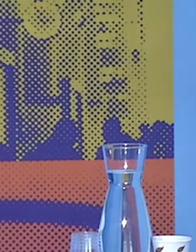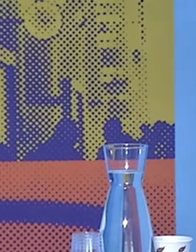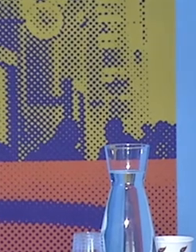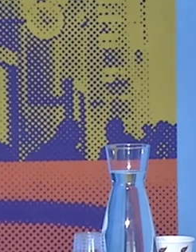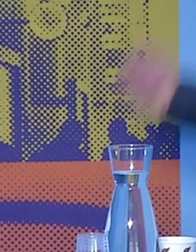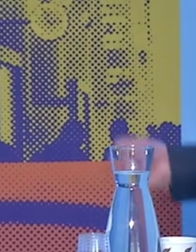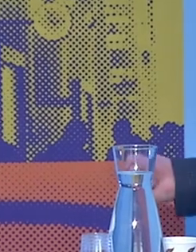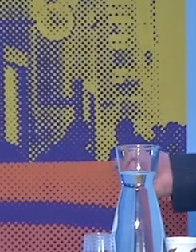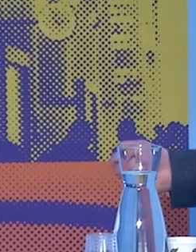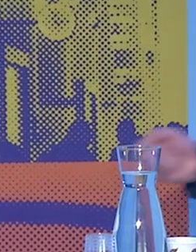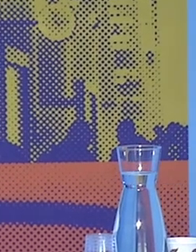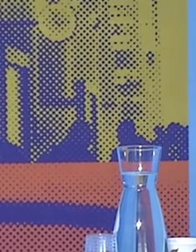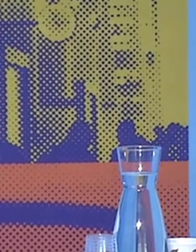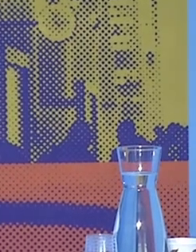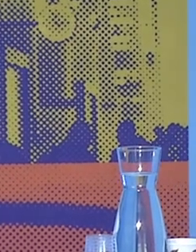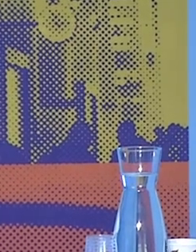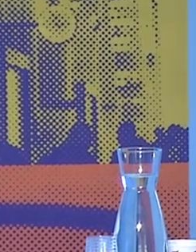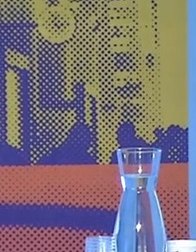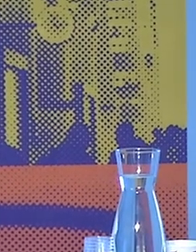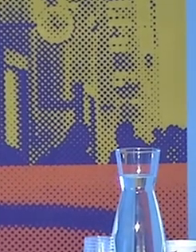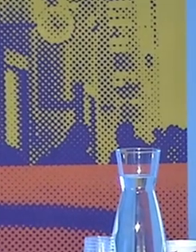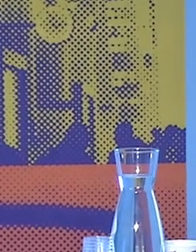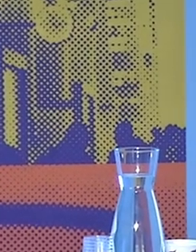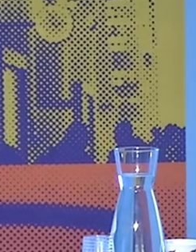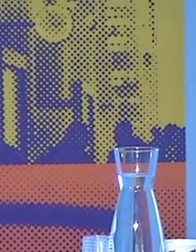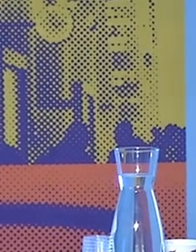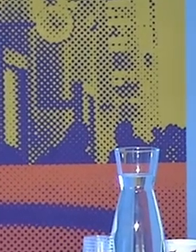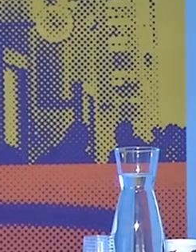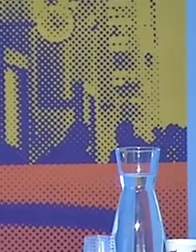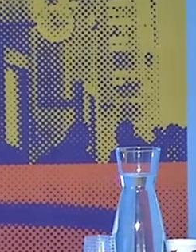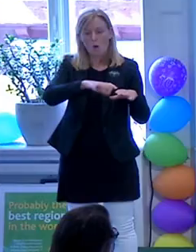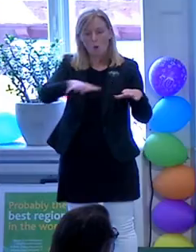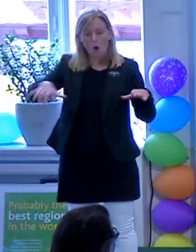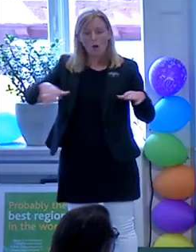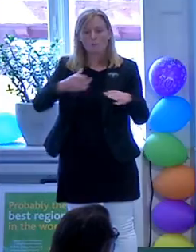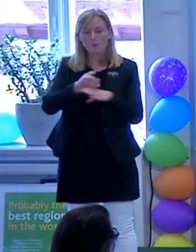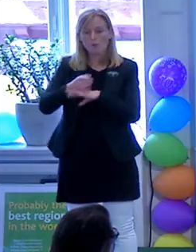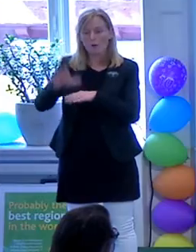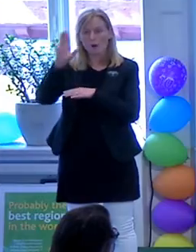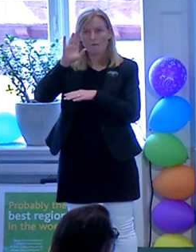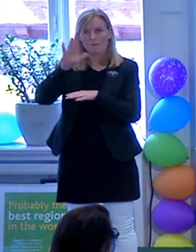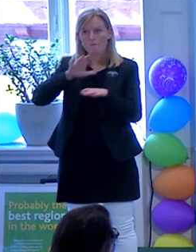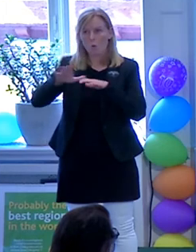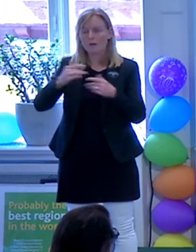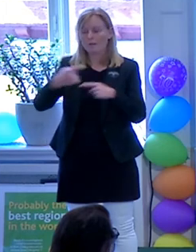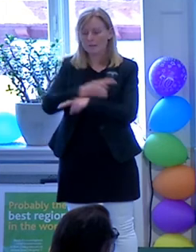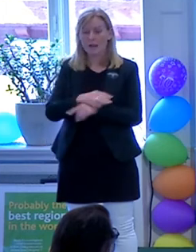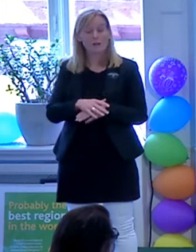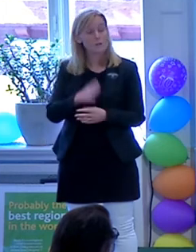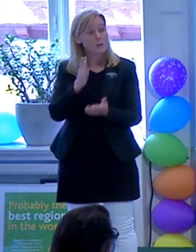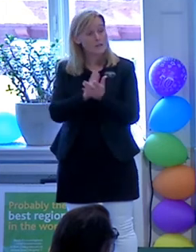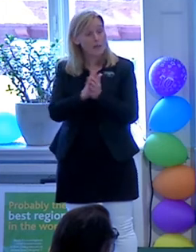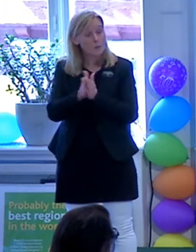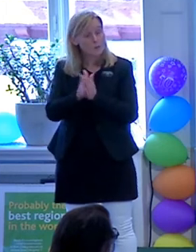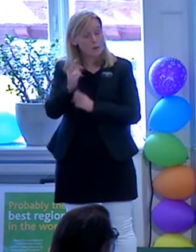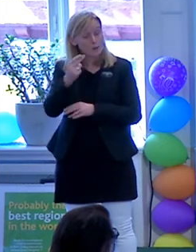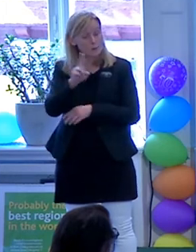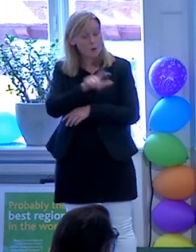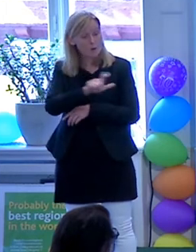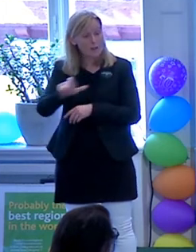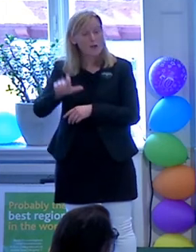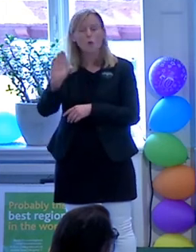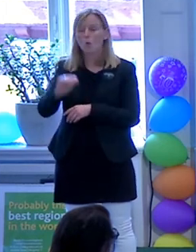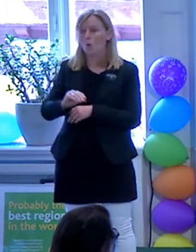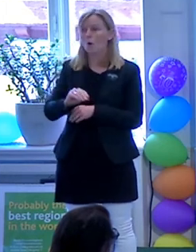using technology to empower GPs to manage more people locally. So you now seem to be solving the right challenge or addressing Sorry, yes, I